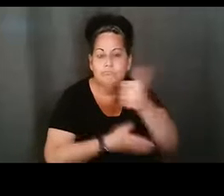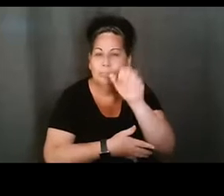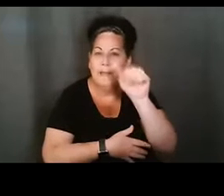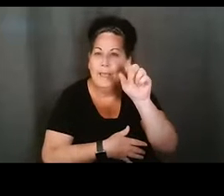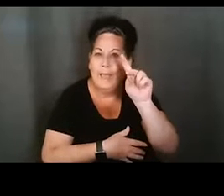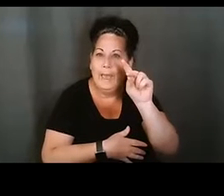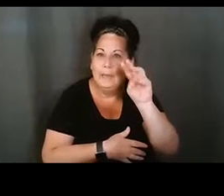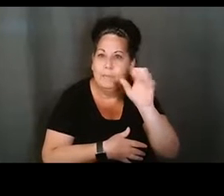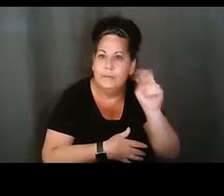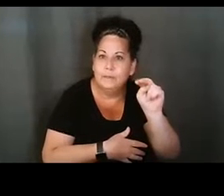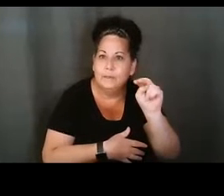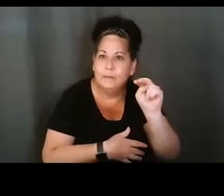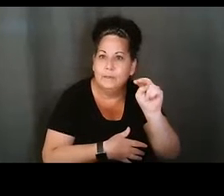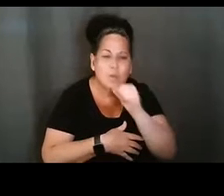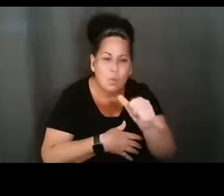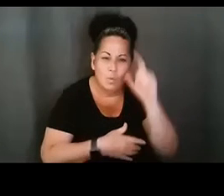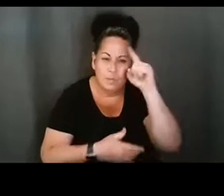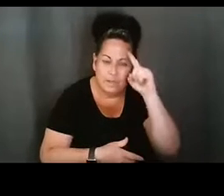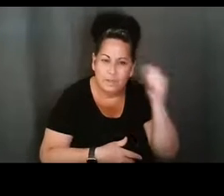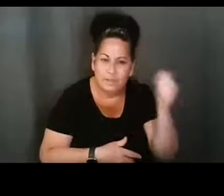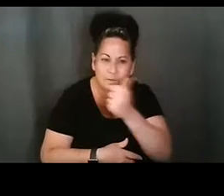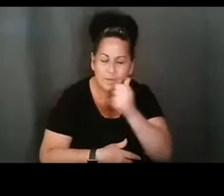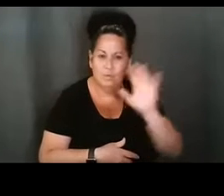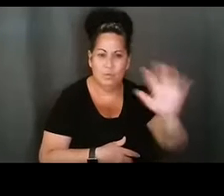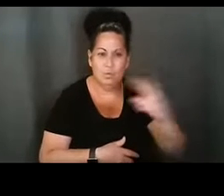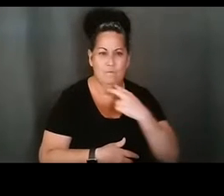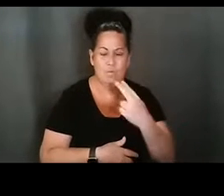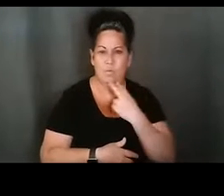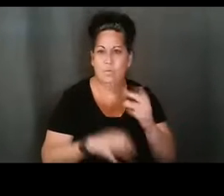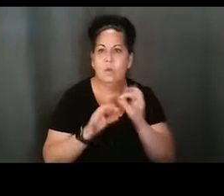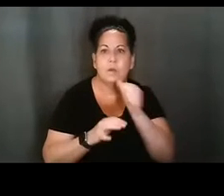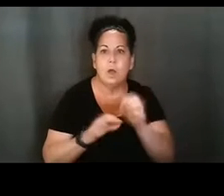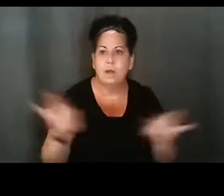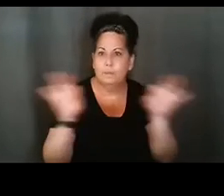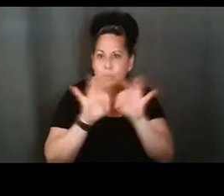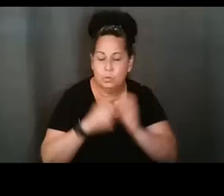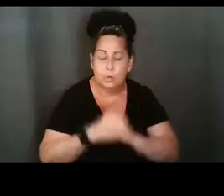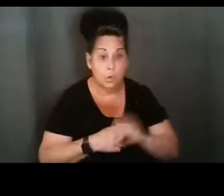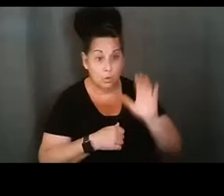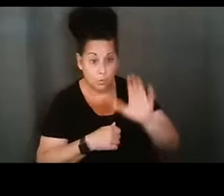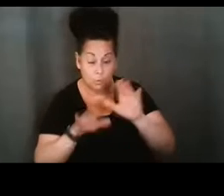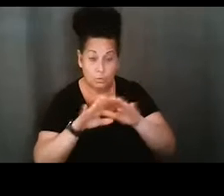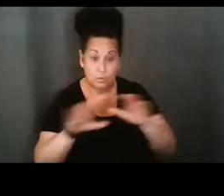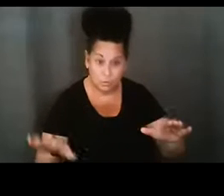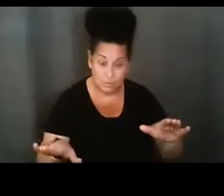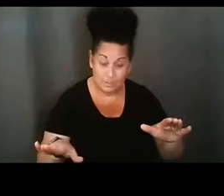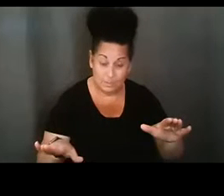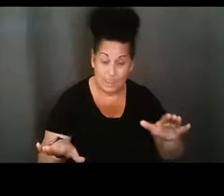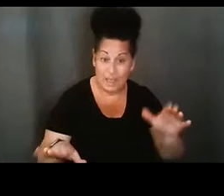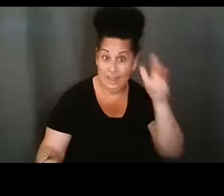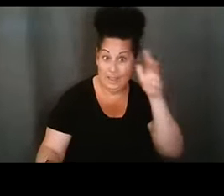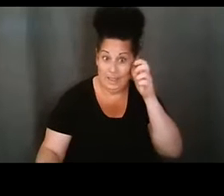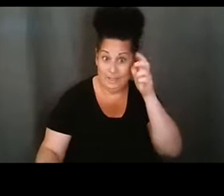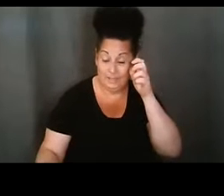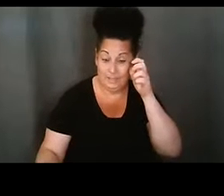think that your voice don't count. Your children listen to you even when you think